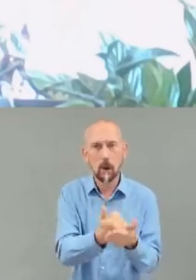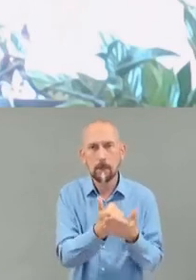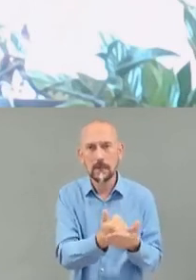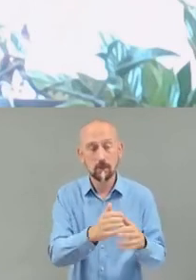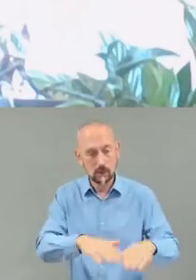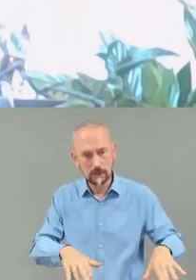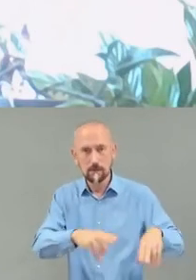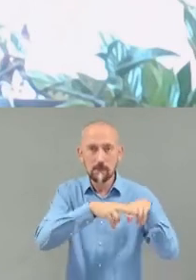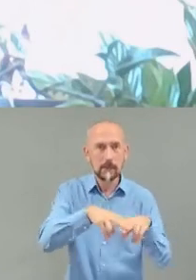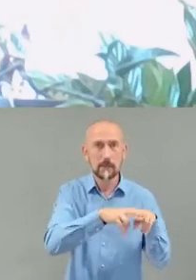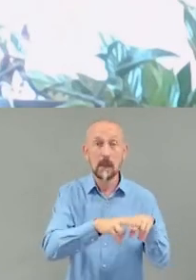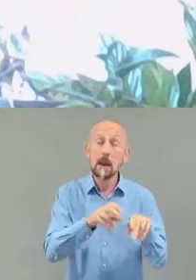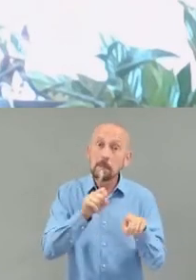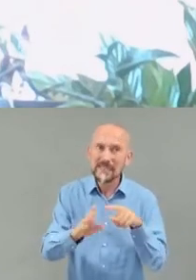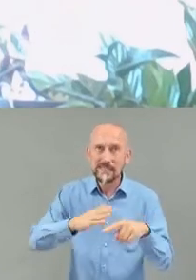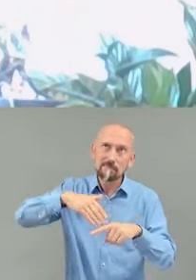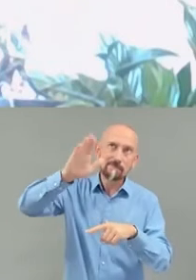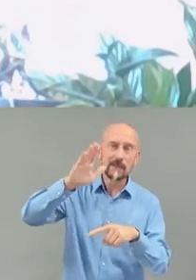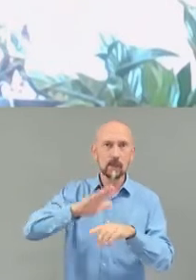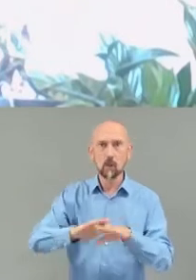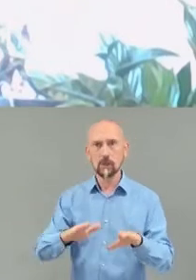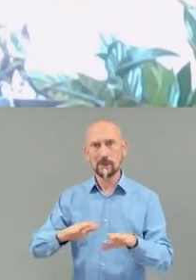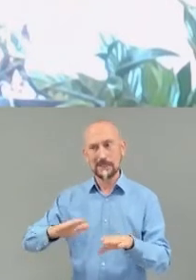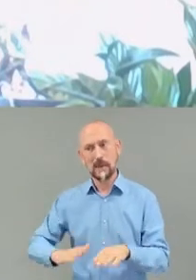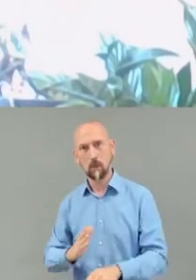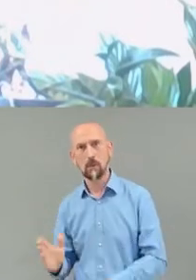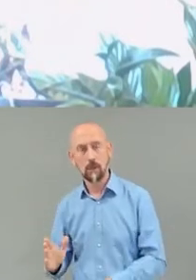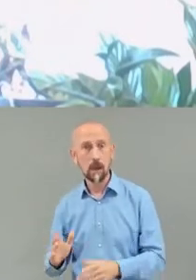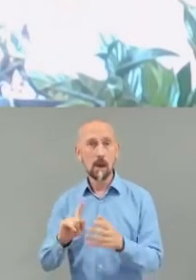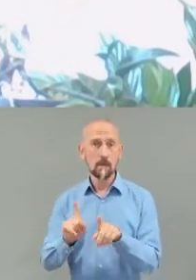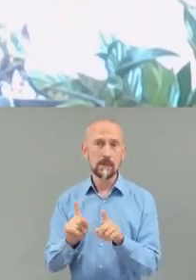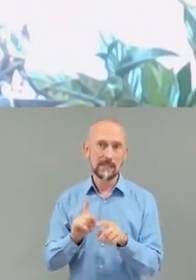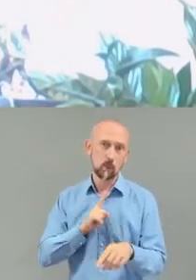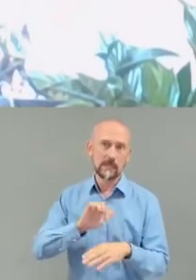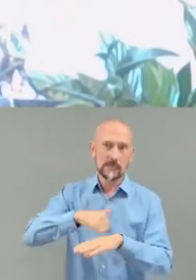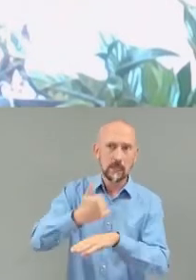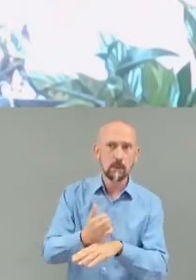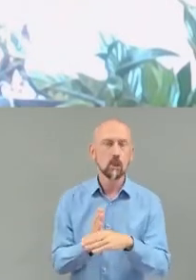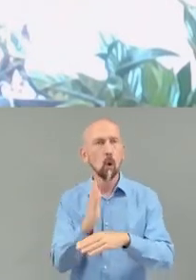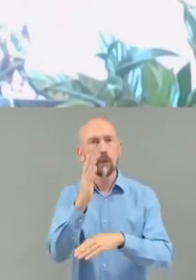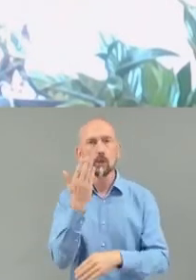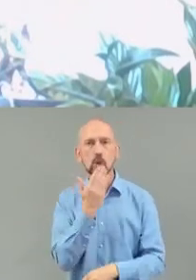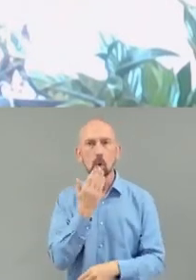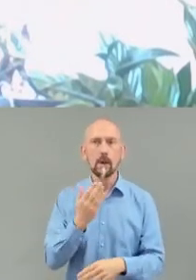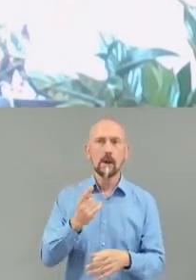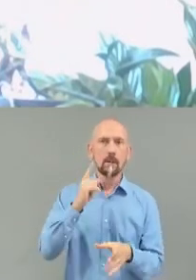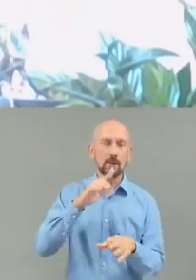South, hence the creation of the Northern School of Child and Adolescent Psychotherapy, which is based in